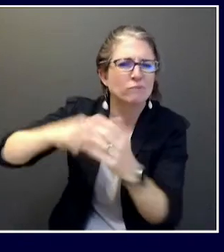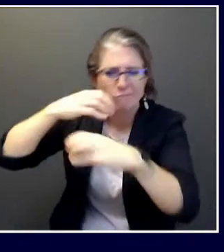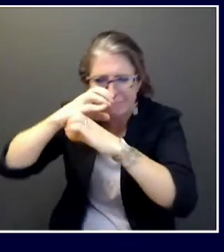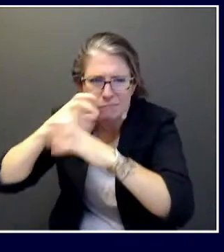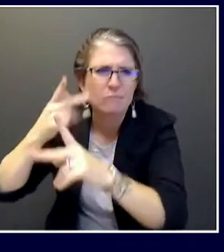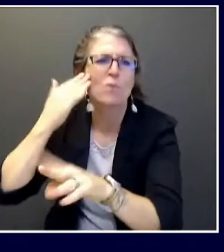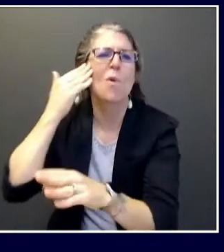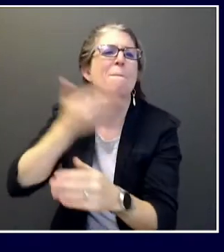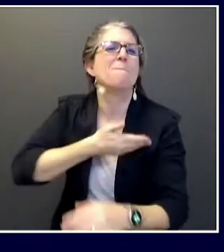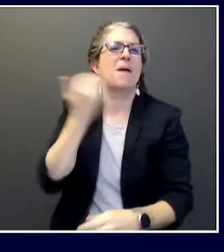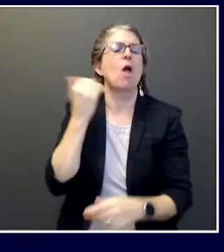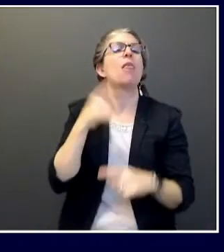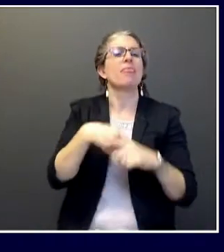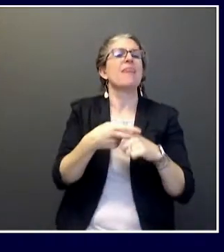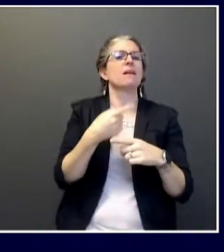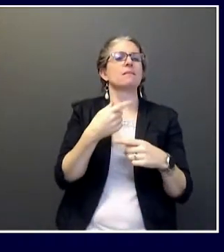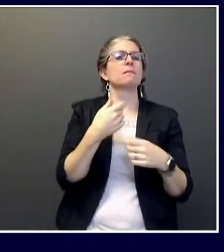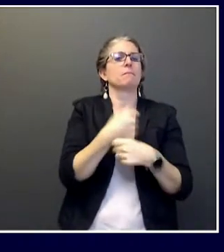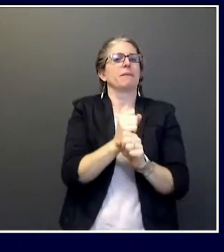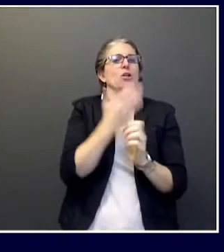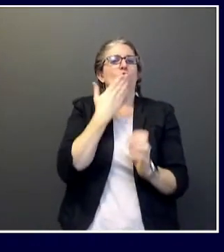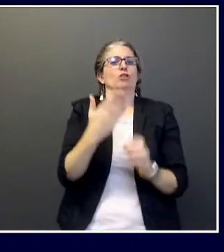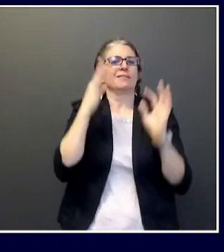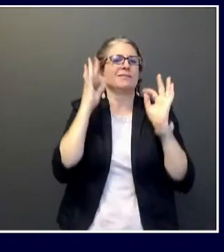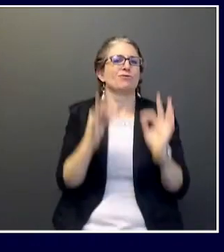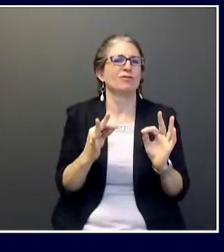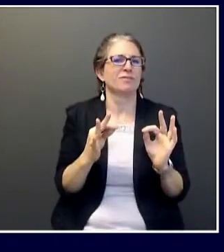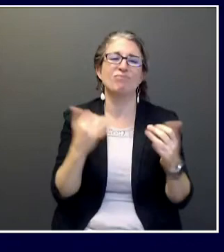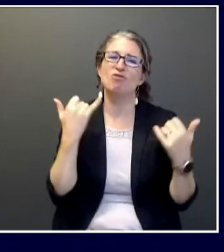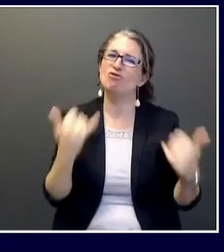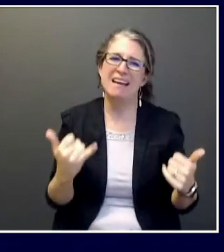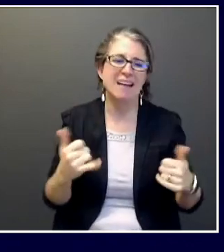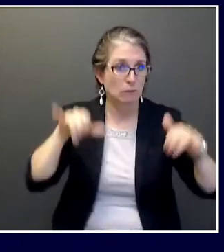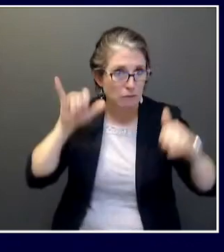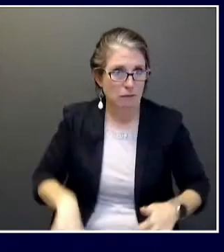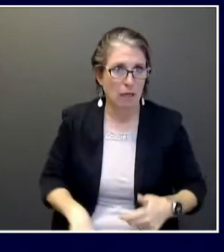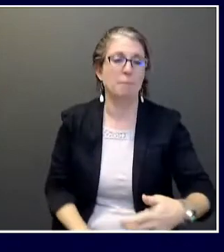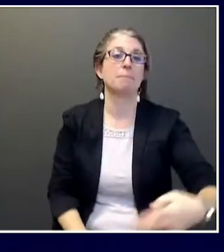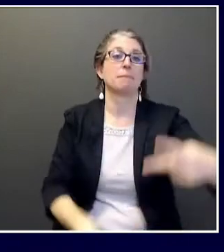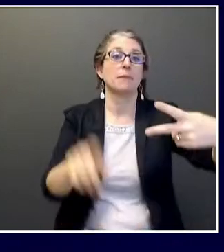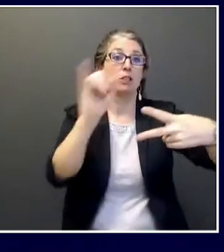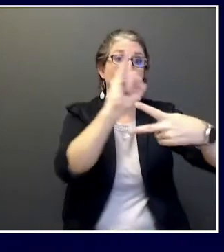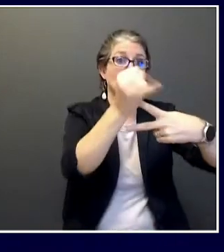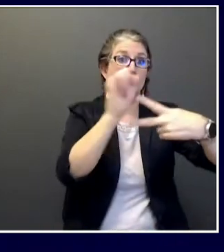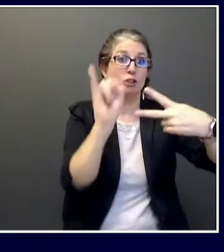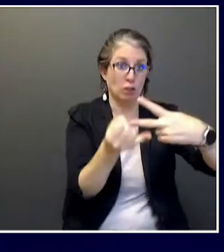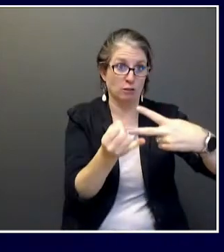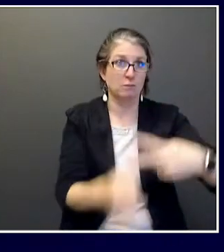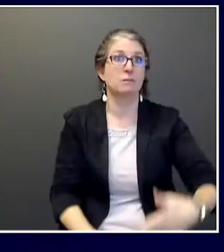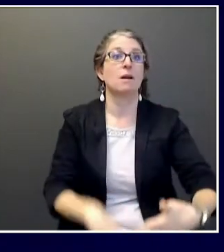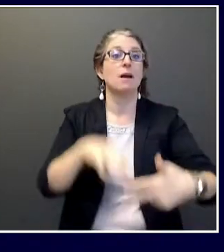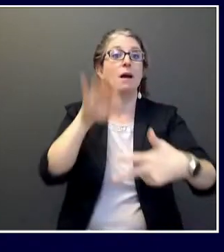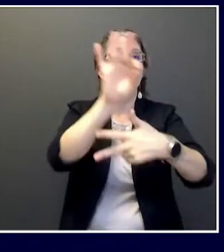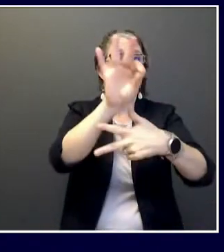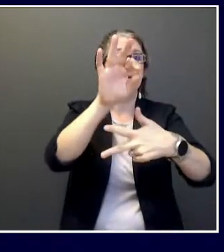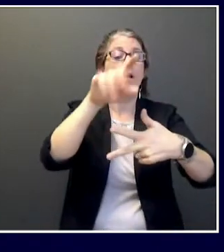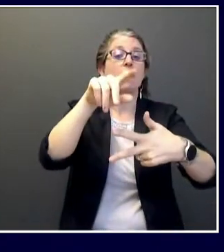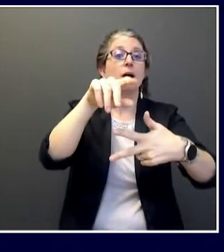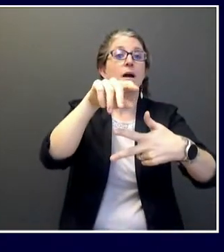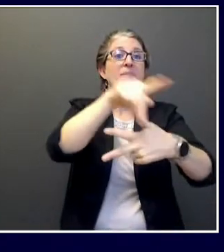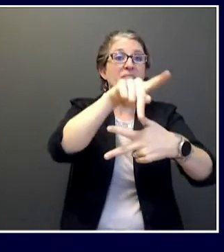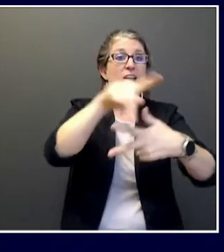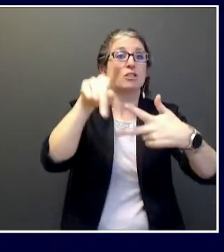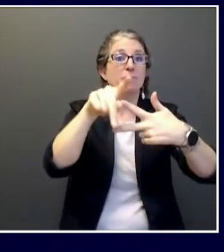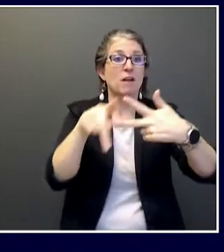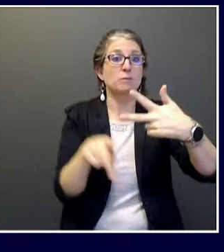do. Brian, could you explain to me what you meant by your first question? It was so long